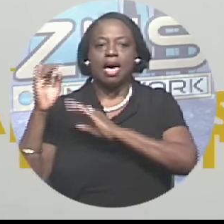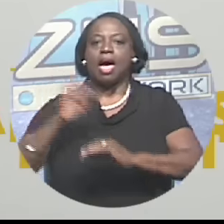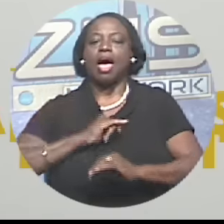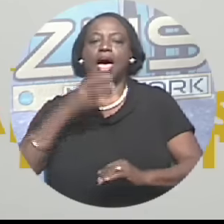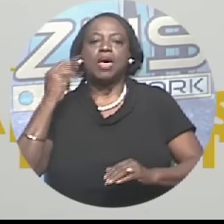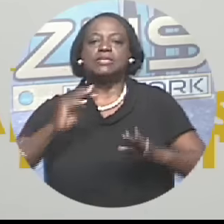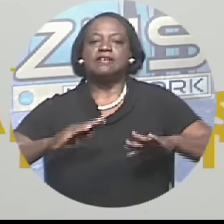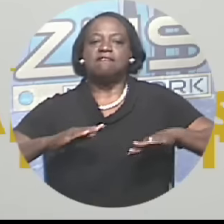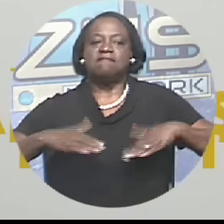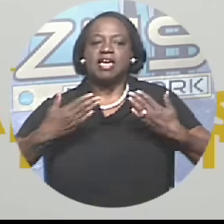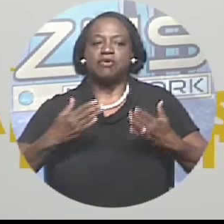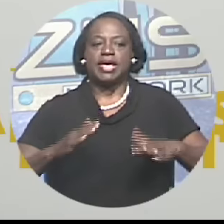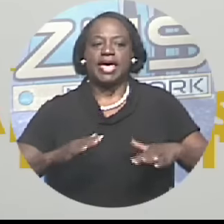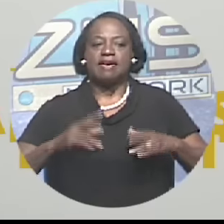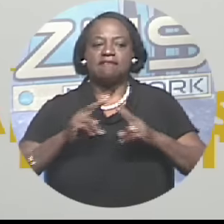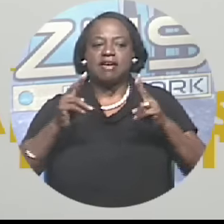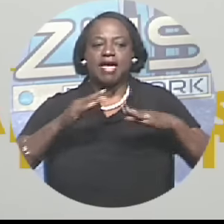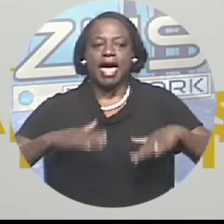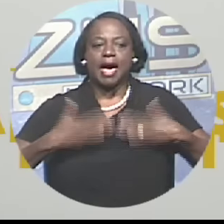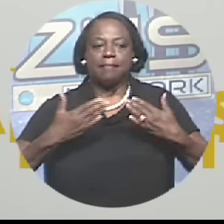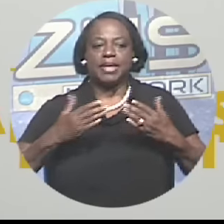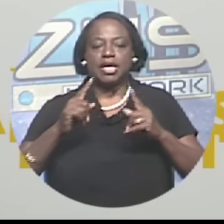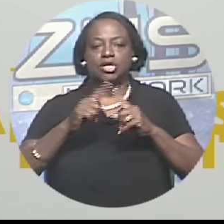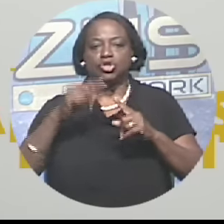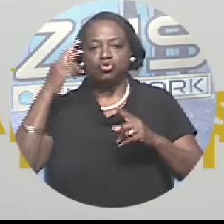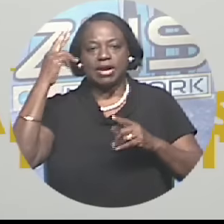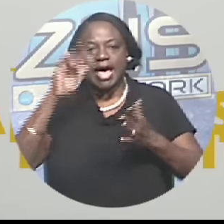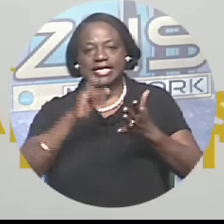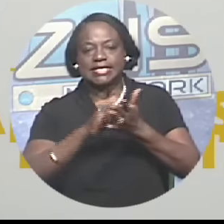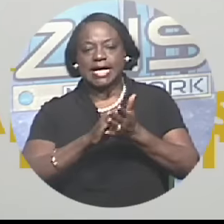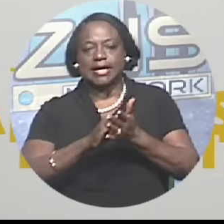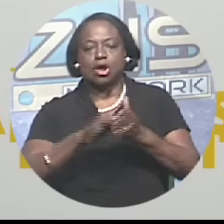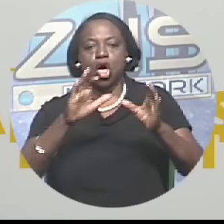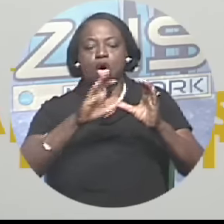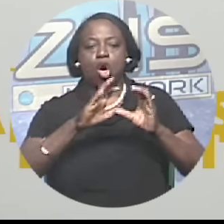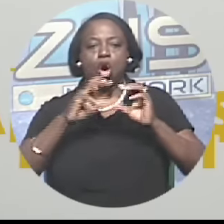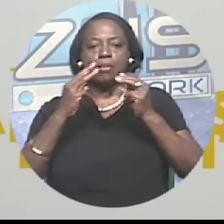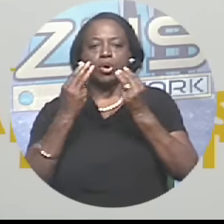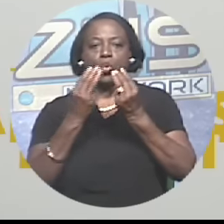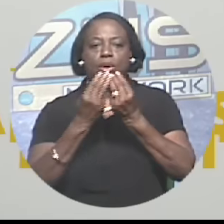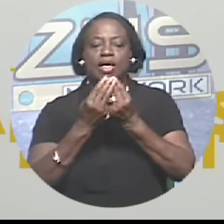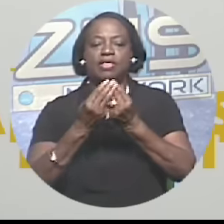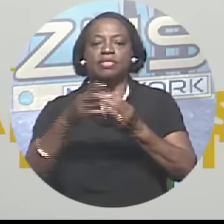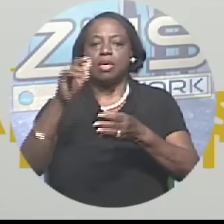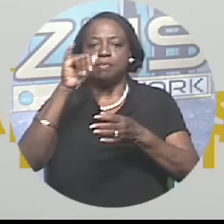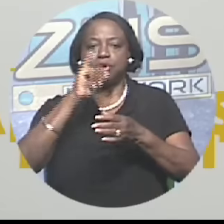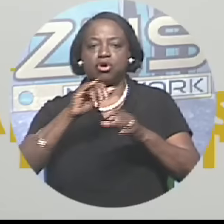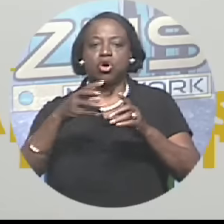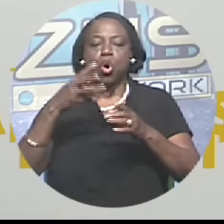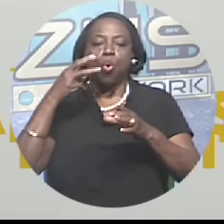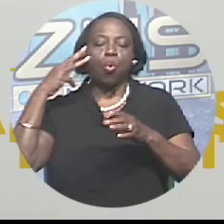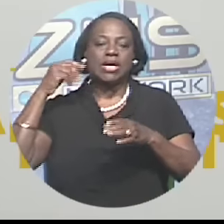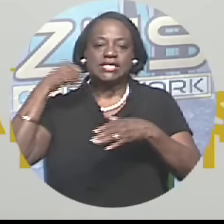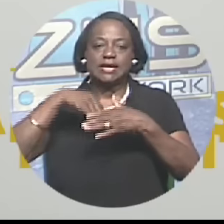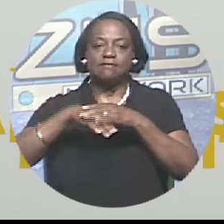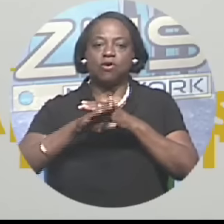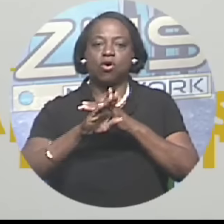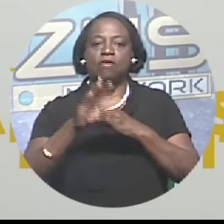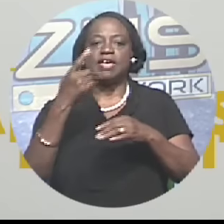very happy to realize that Commonwealth Brewery was already very involved with the Bahamas